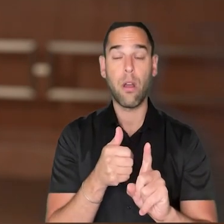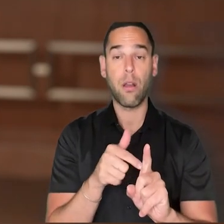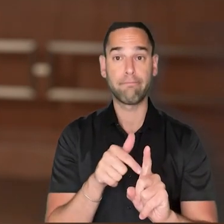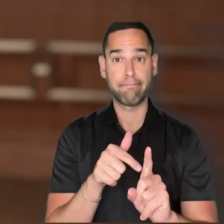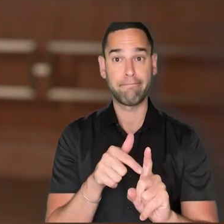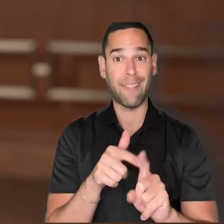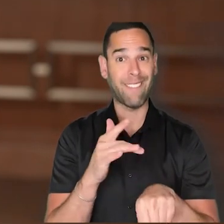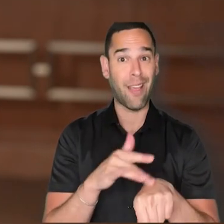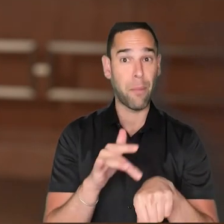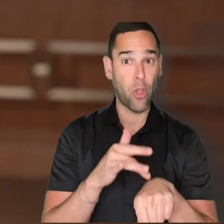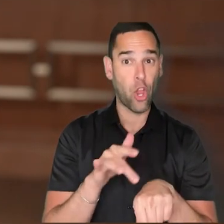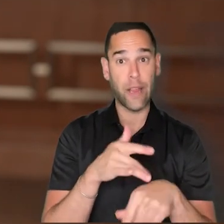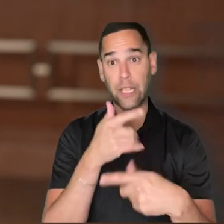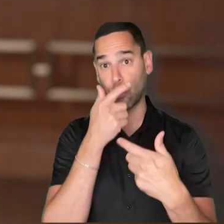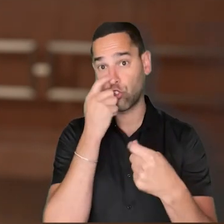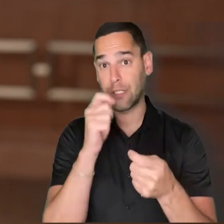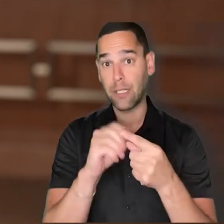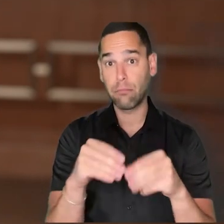who are